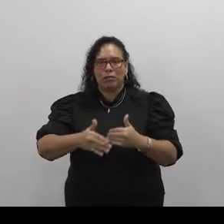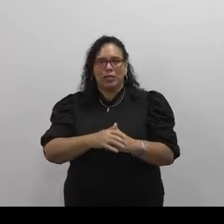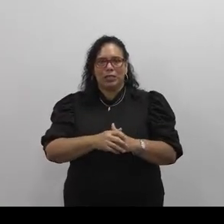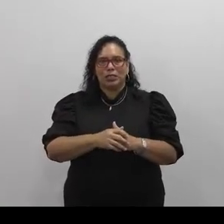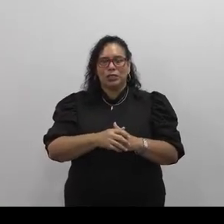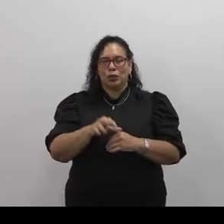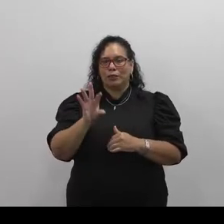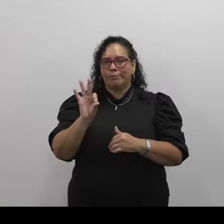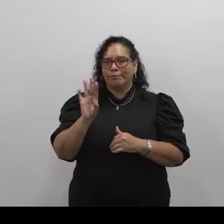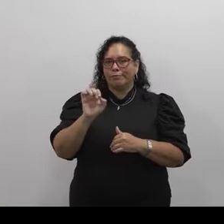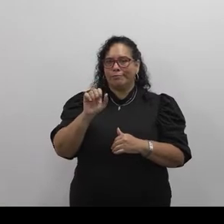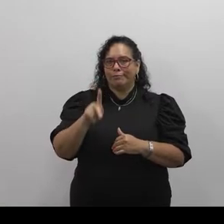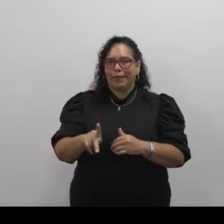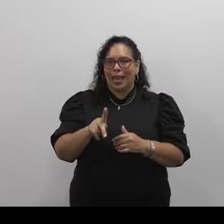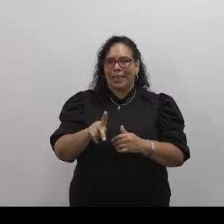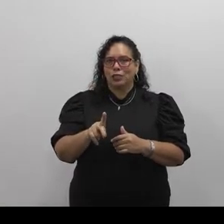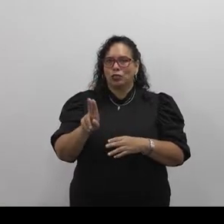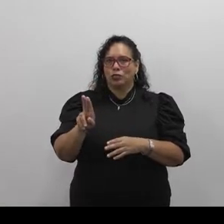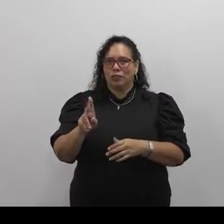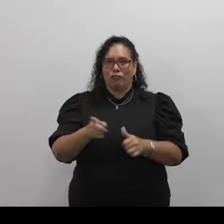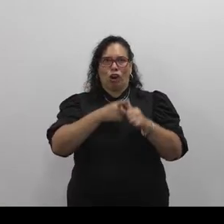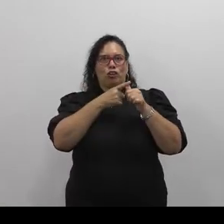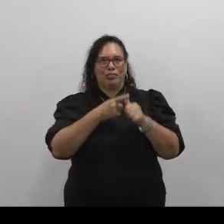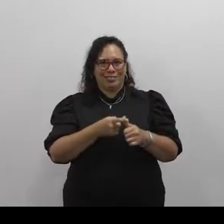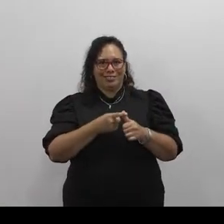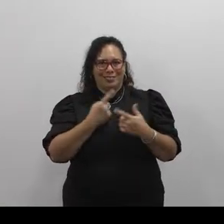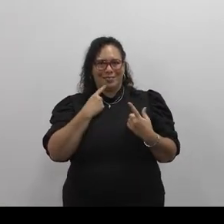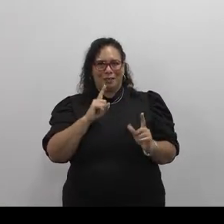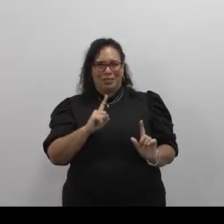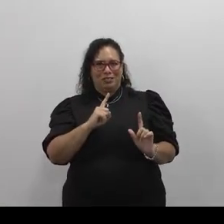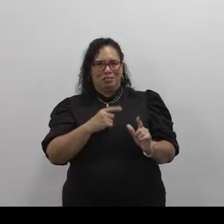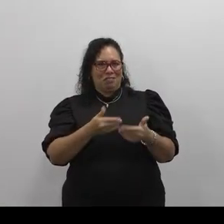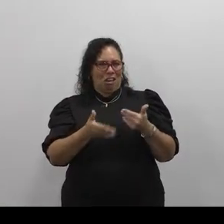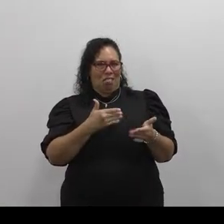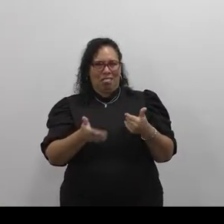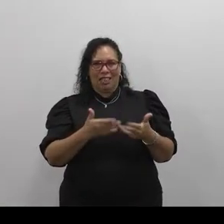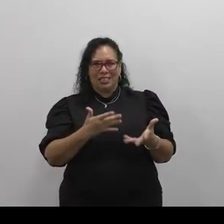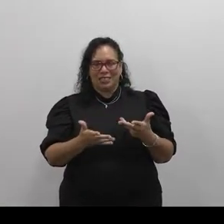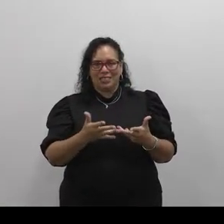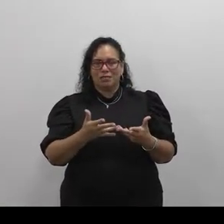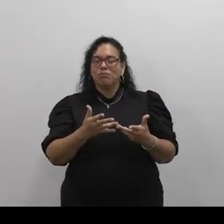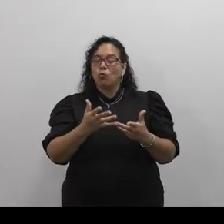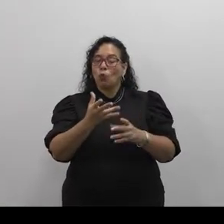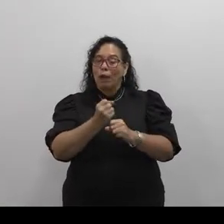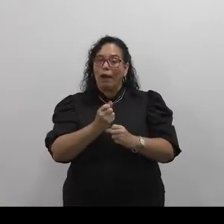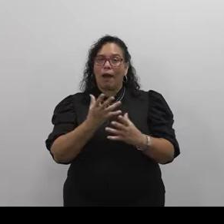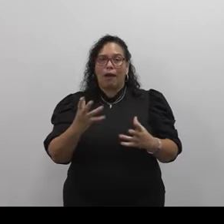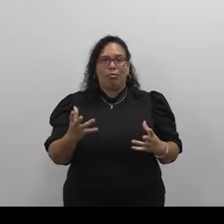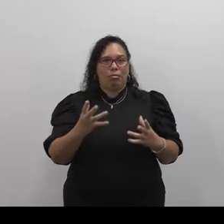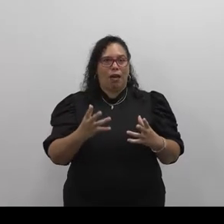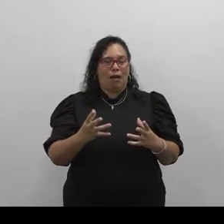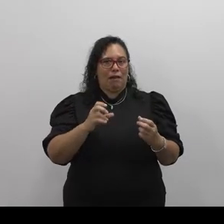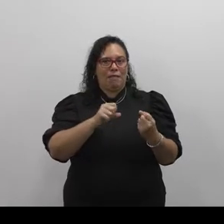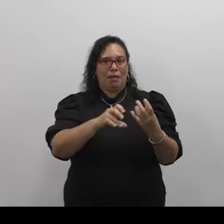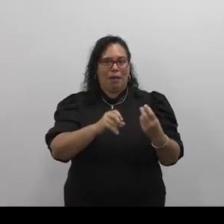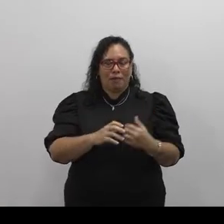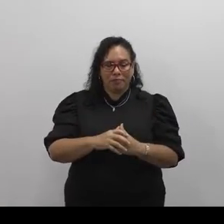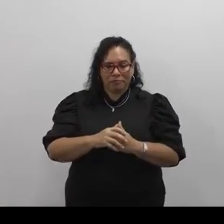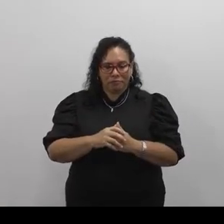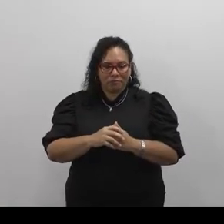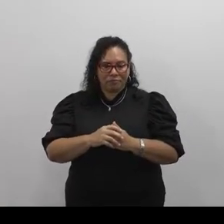master plan, jumped right into implementation. Regardless, we got quite a bit of valuable feedback via that subcommittee.